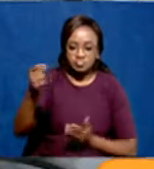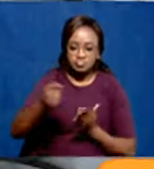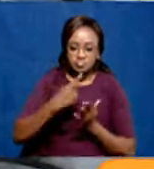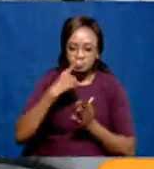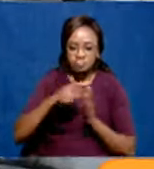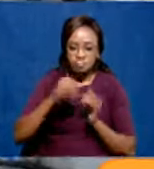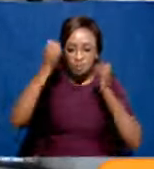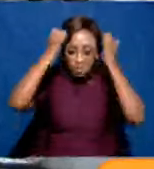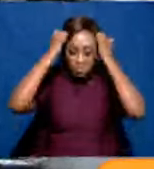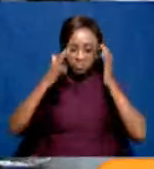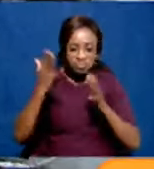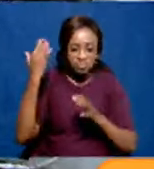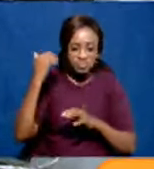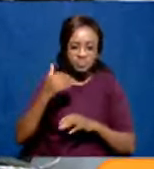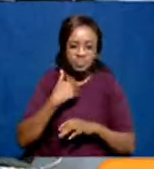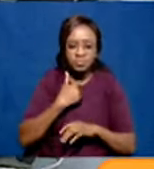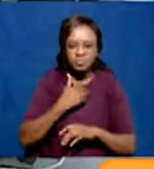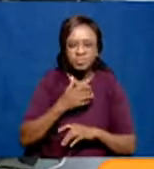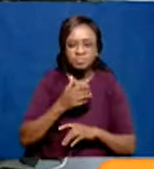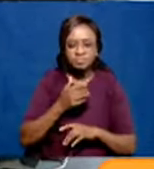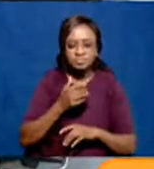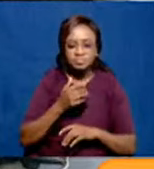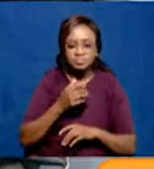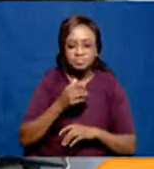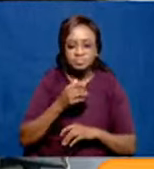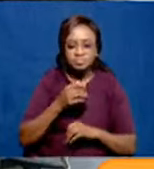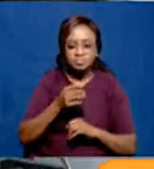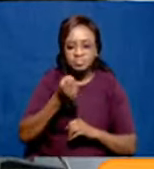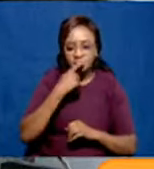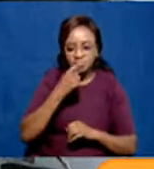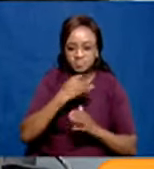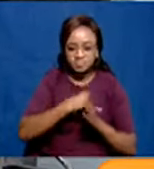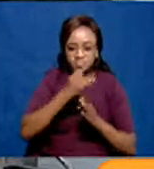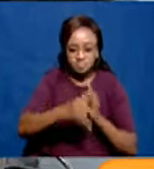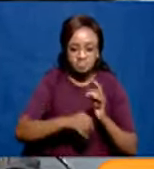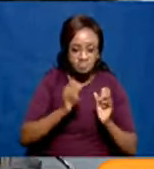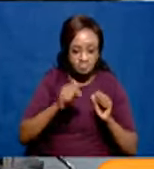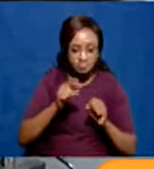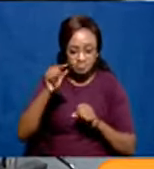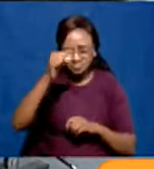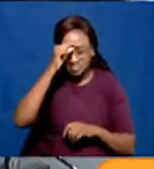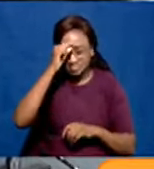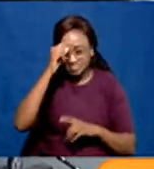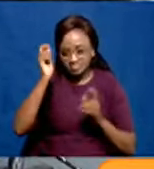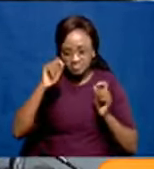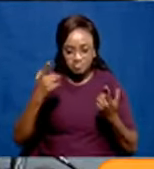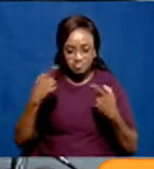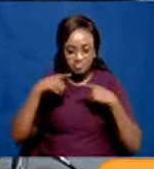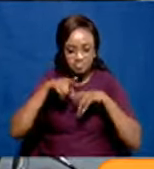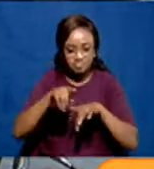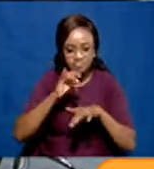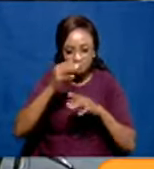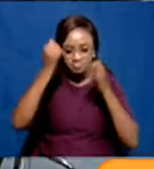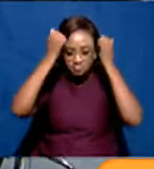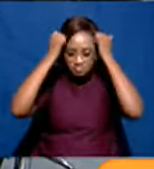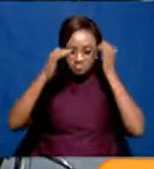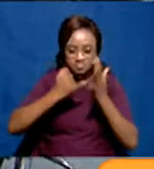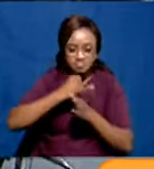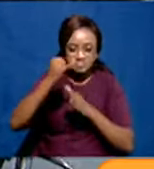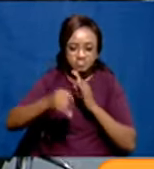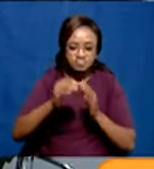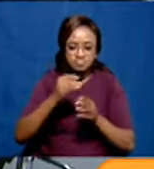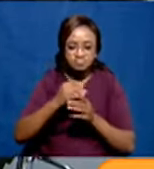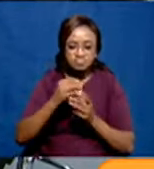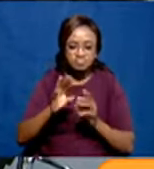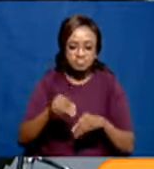medical cover in the UK's regime. Can this government succinctly address themselves the students' insurance cover? Do parents or